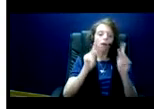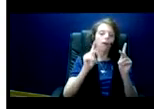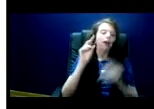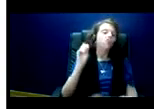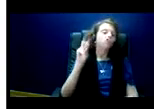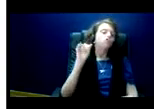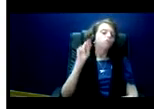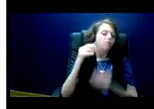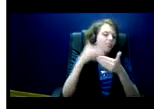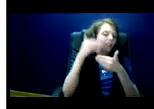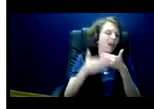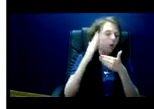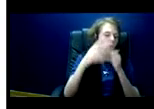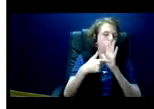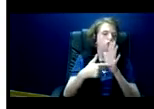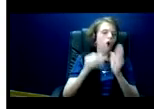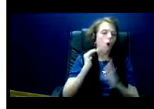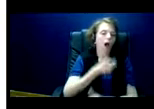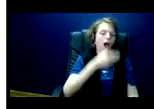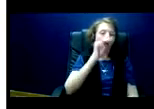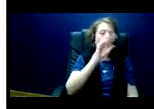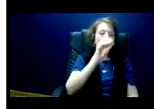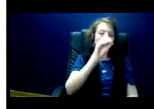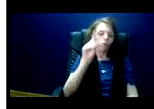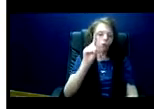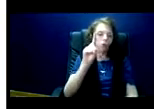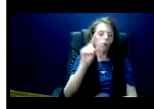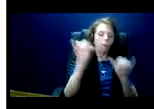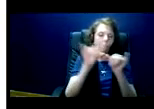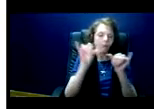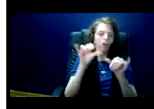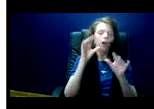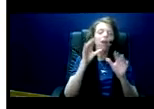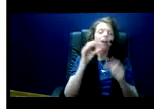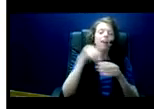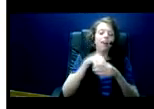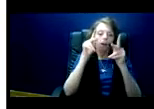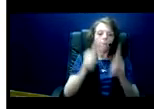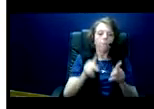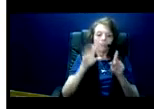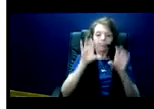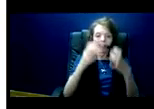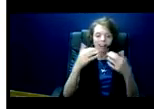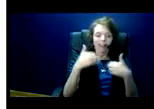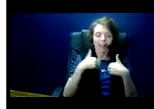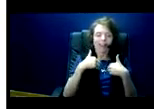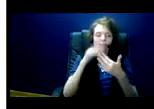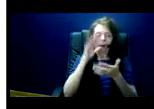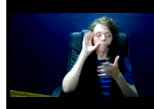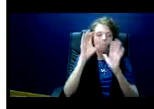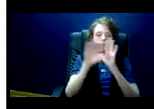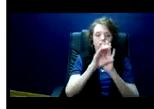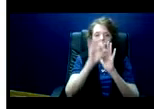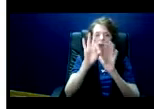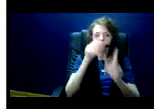it's going to show our mood meter, which as folks enter in-person classes, they have a little laminated picture of themselves with their